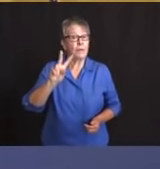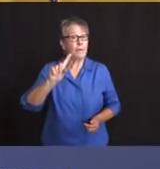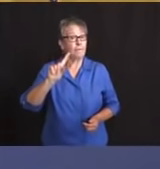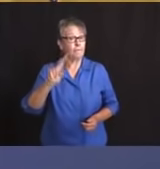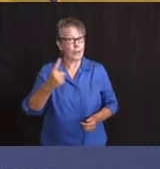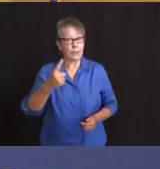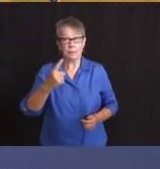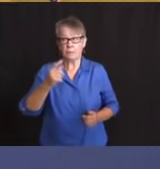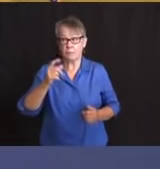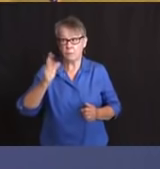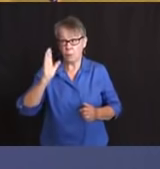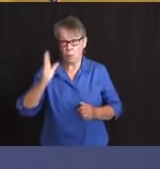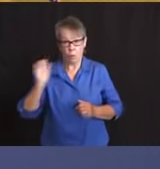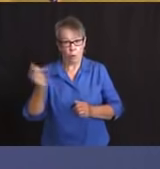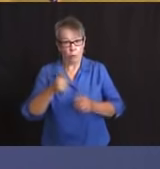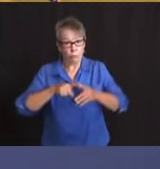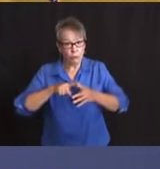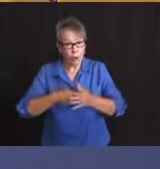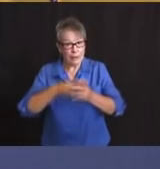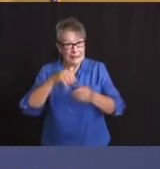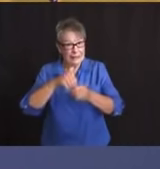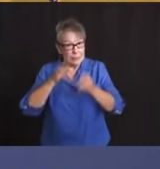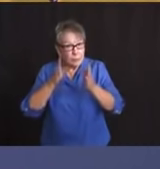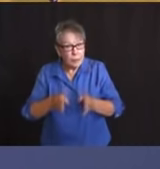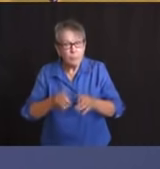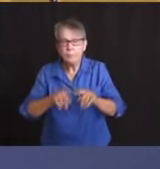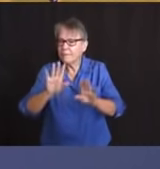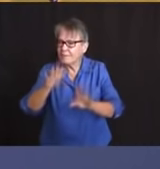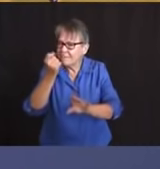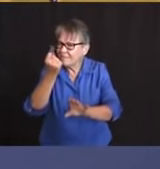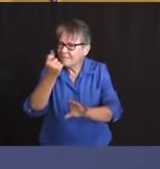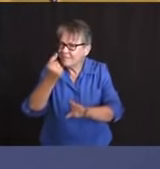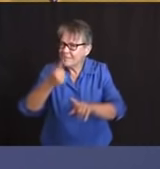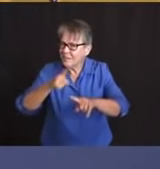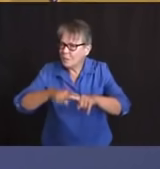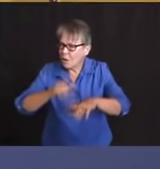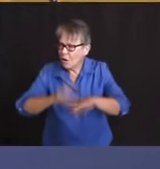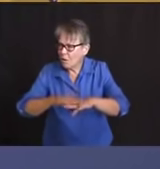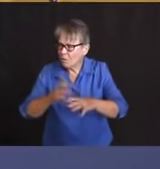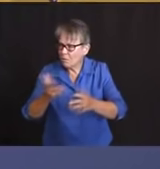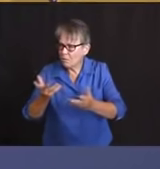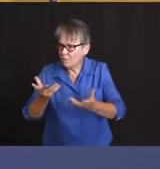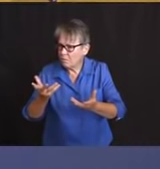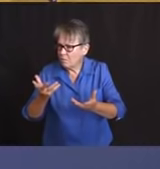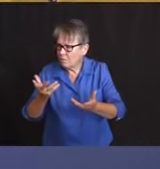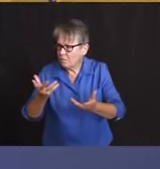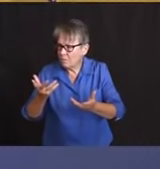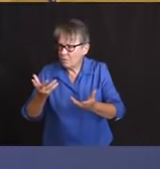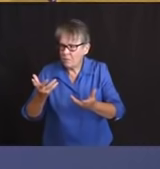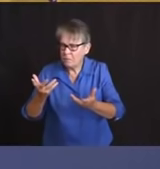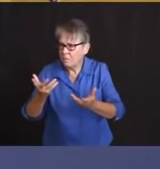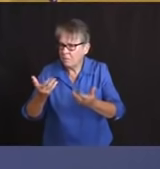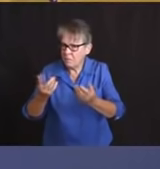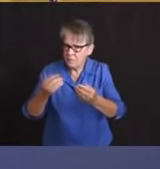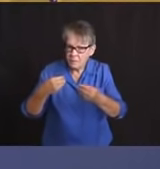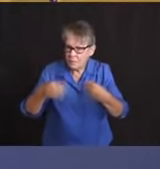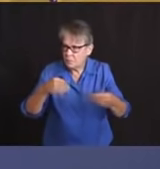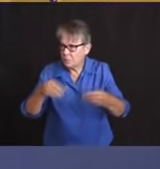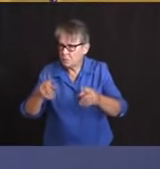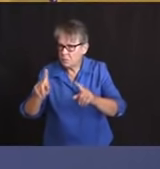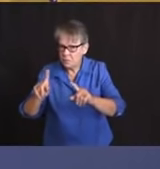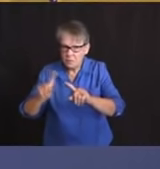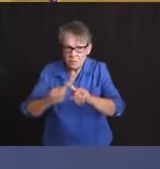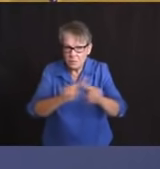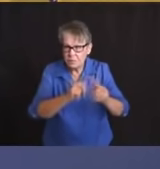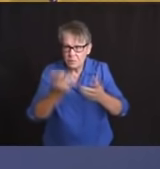to answer. We would not take unless it's a complete meltdown in terms of the public health reality. Judy